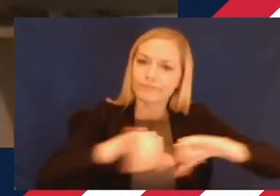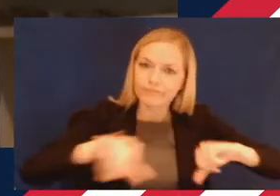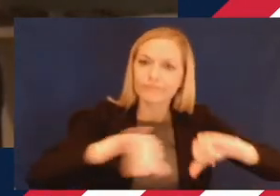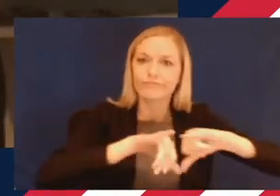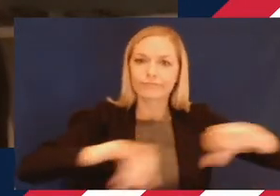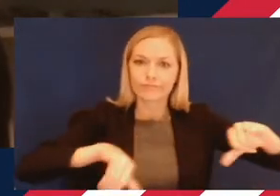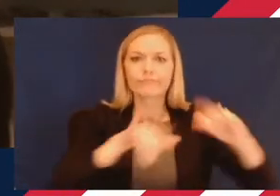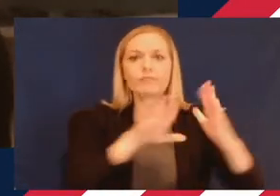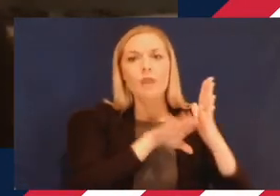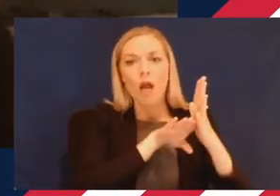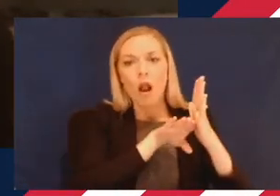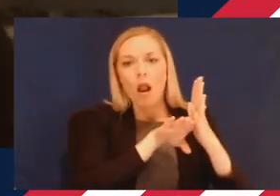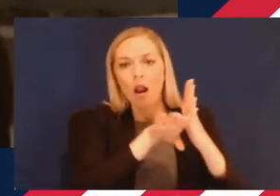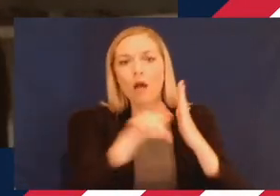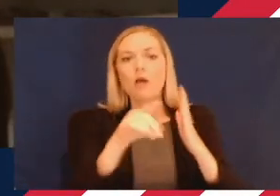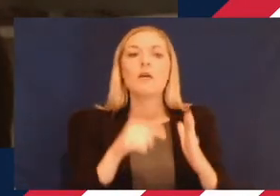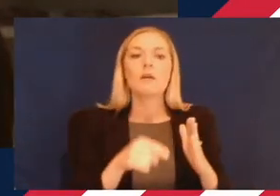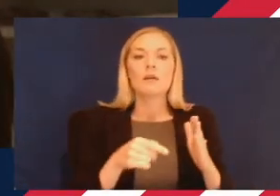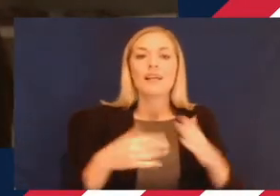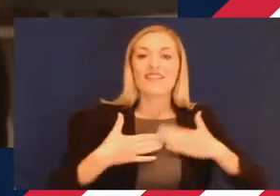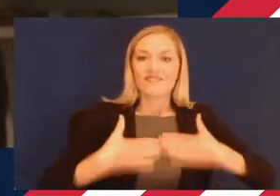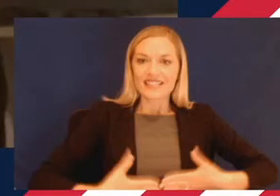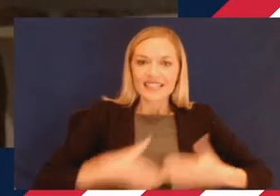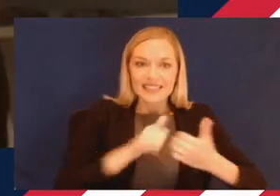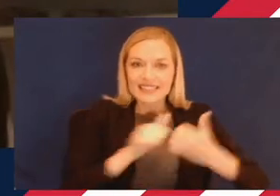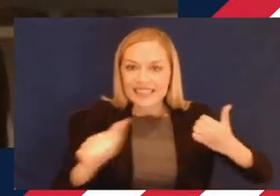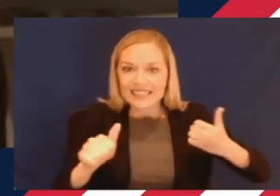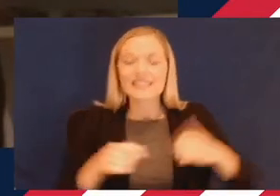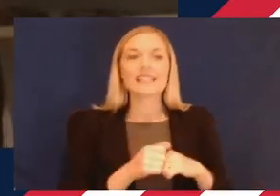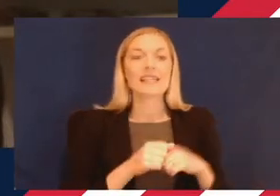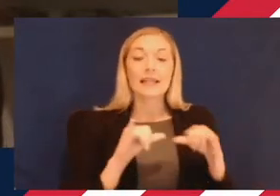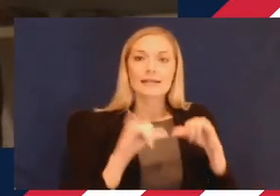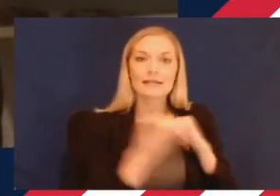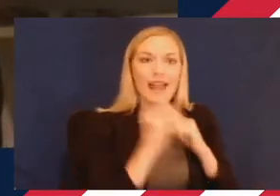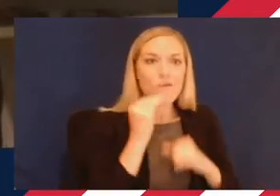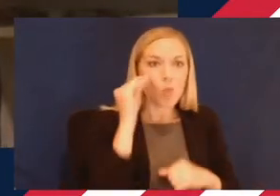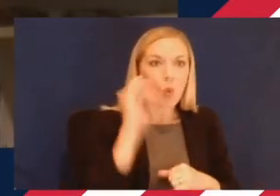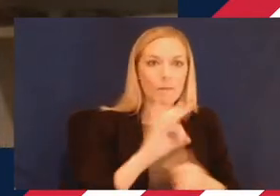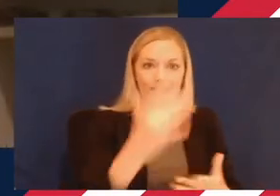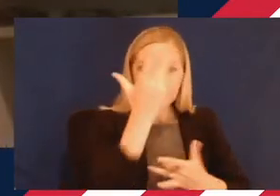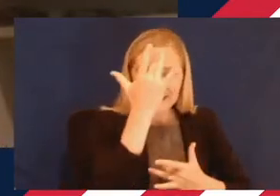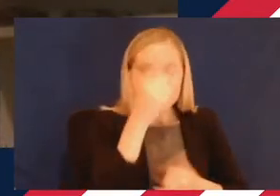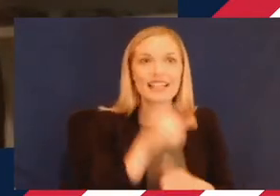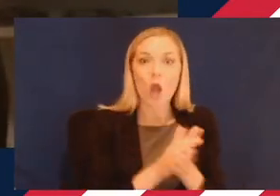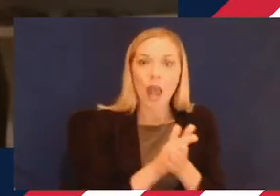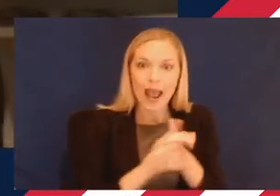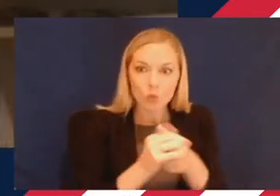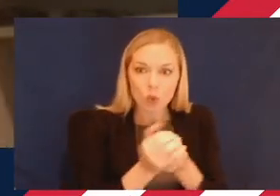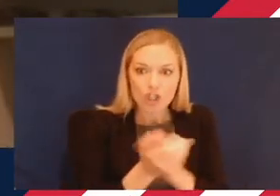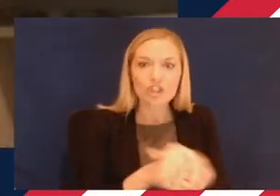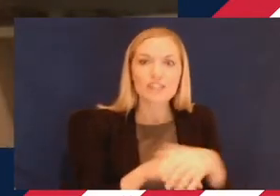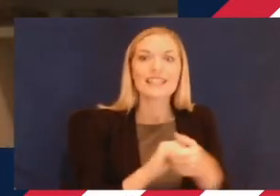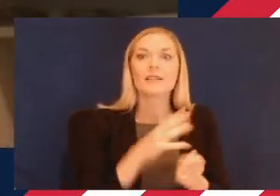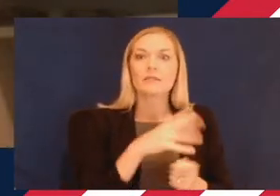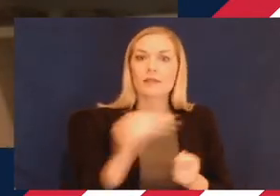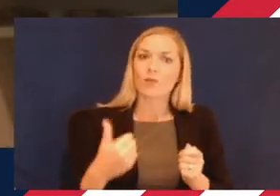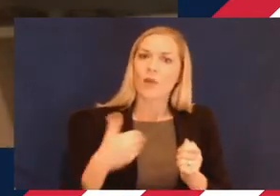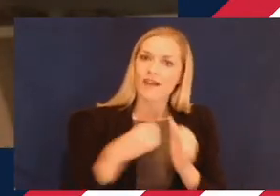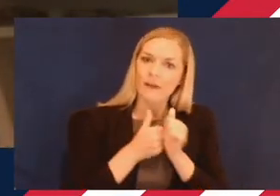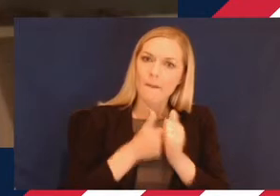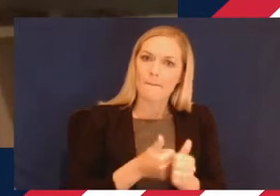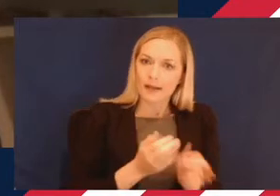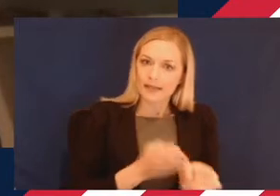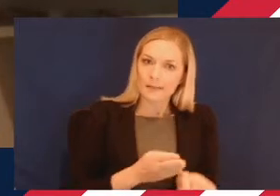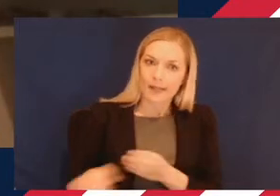distancing, hand hygiene, staying at home when ill, a compliance plan for ensuring this happens, and effective public health measures to include